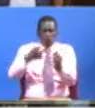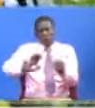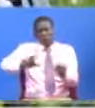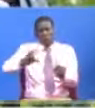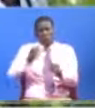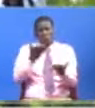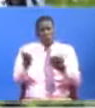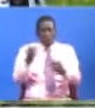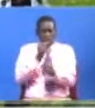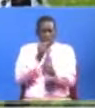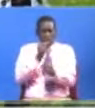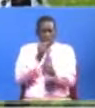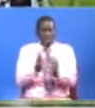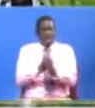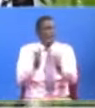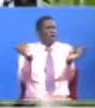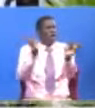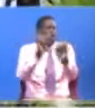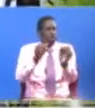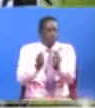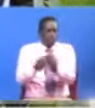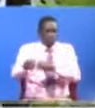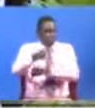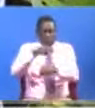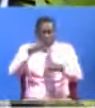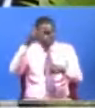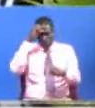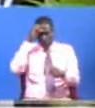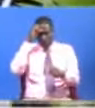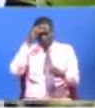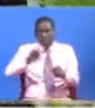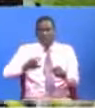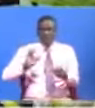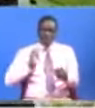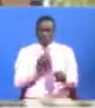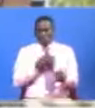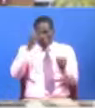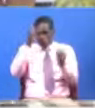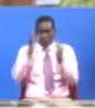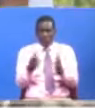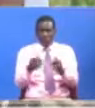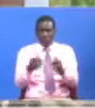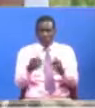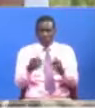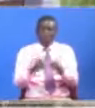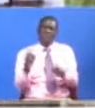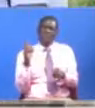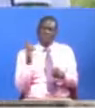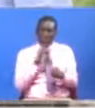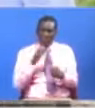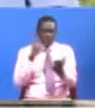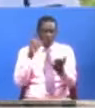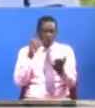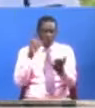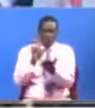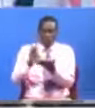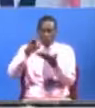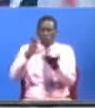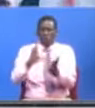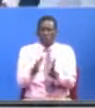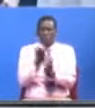they work for and not with the national government. The Council of Governors has also threatened to sack doctors